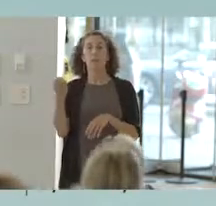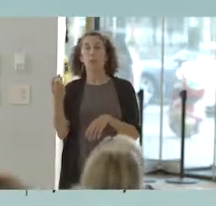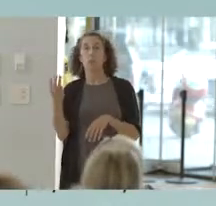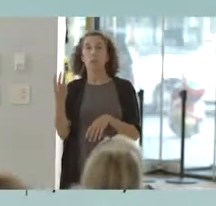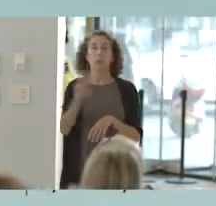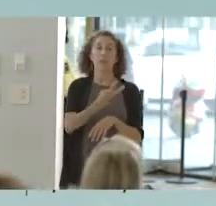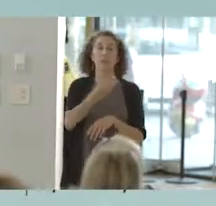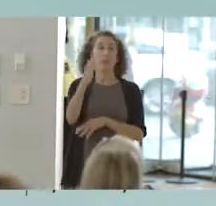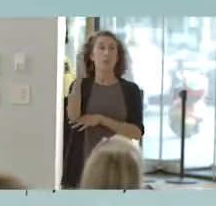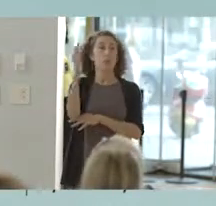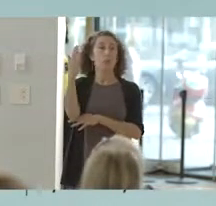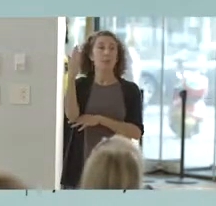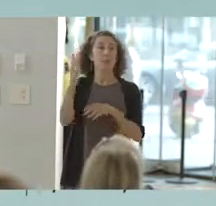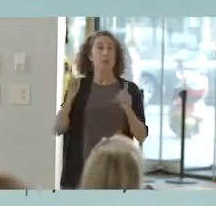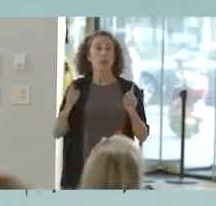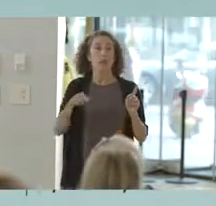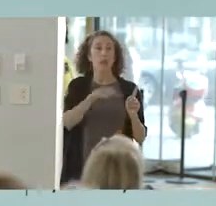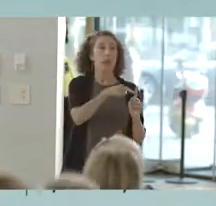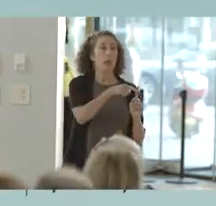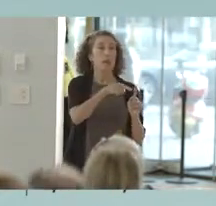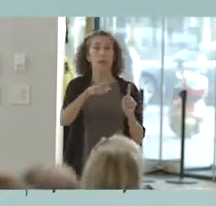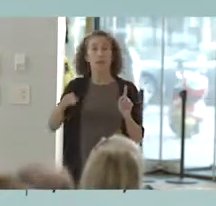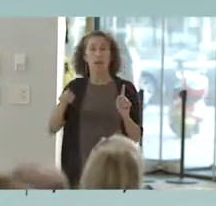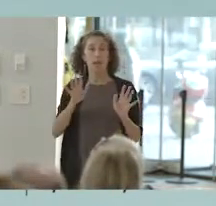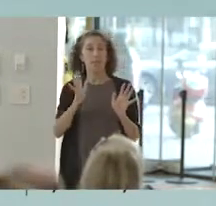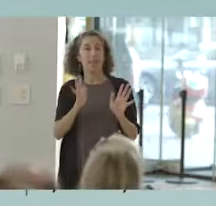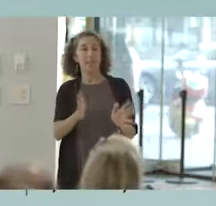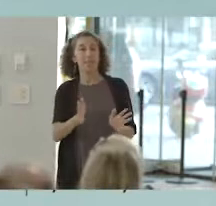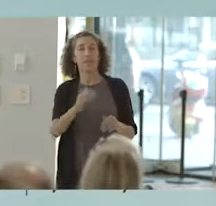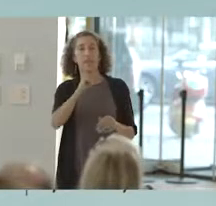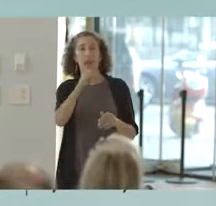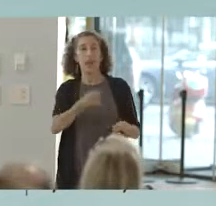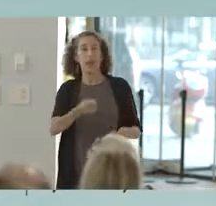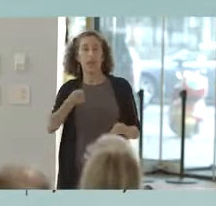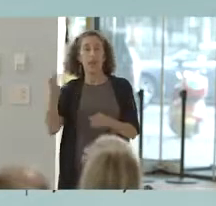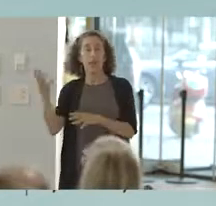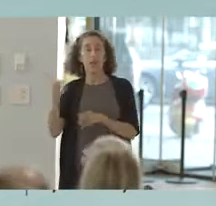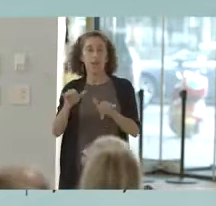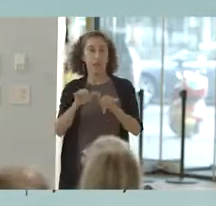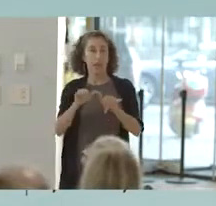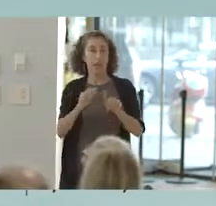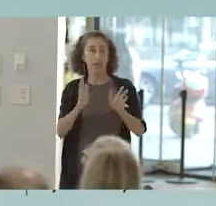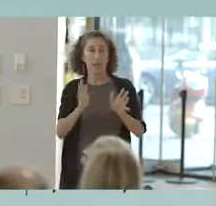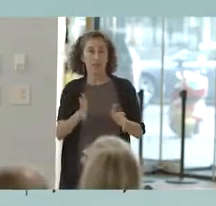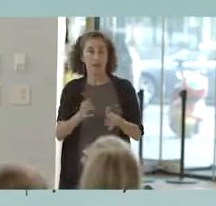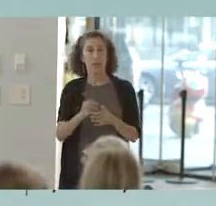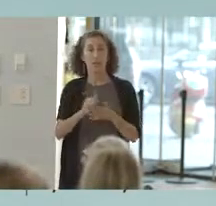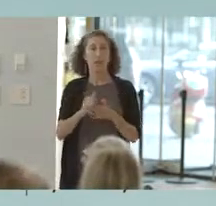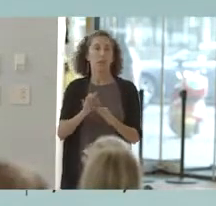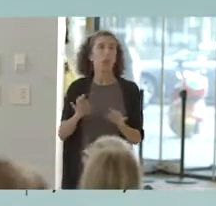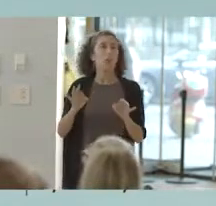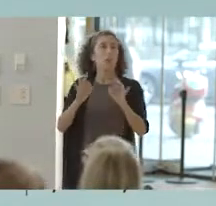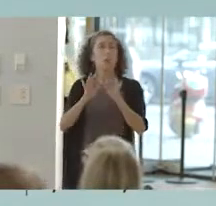side, is kind of maintained in its current dimension. And so because this is such an important corridor